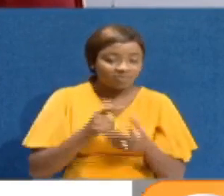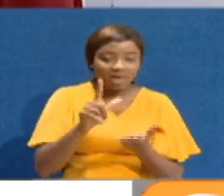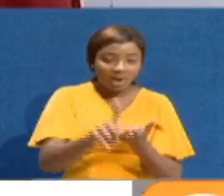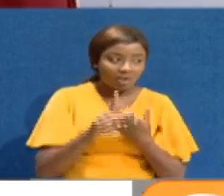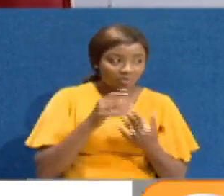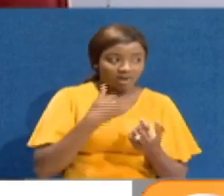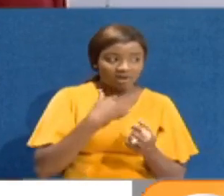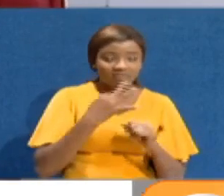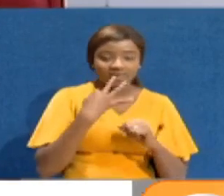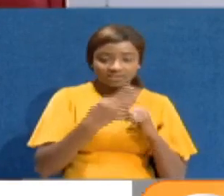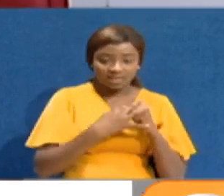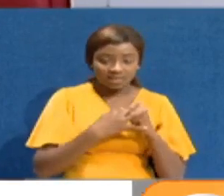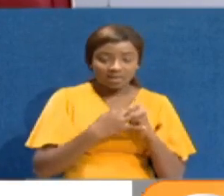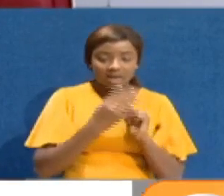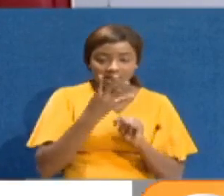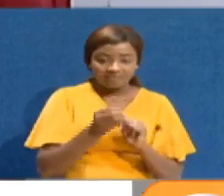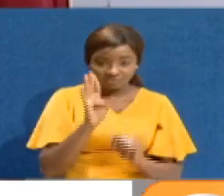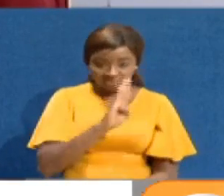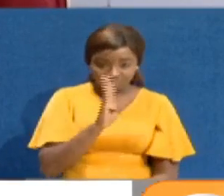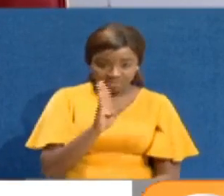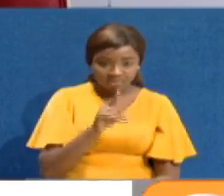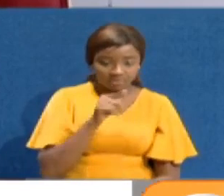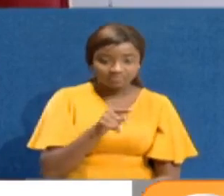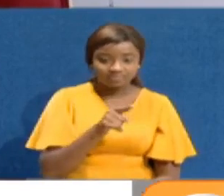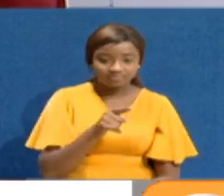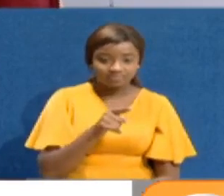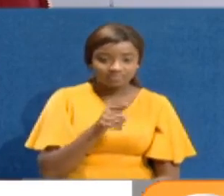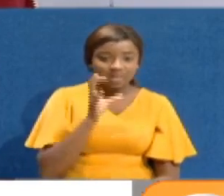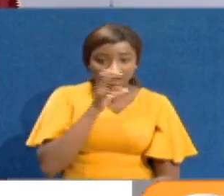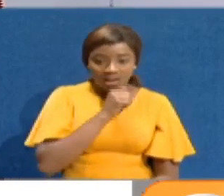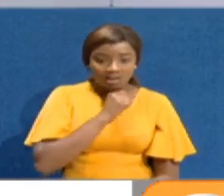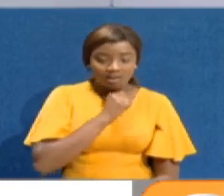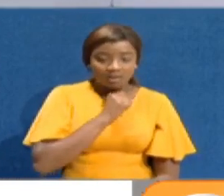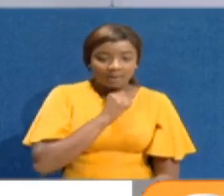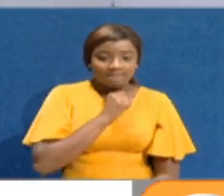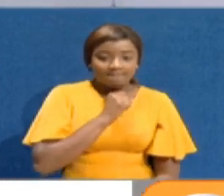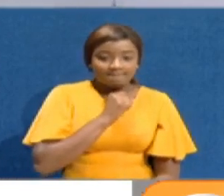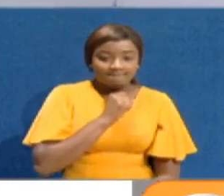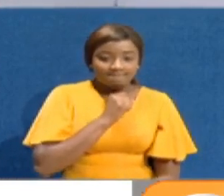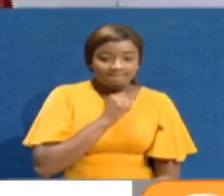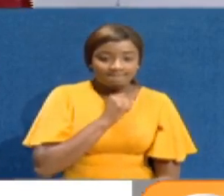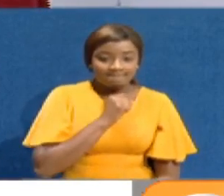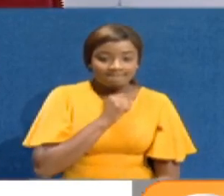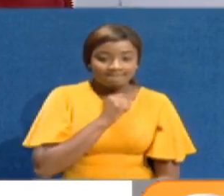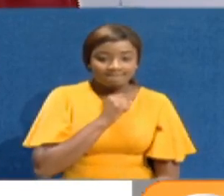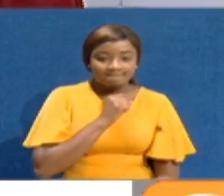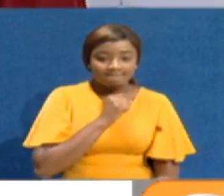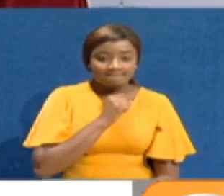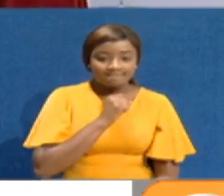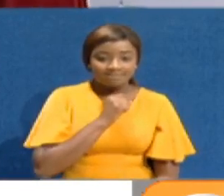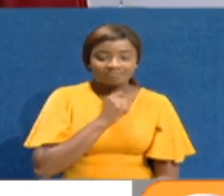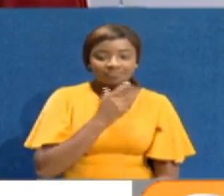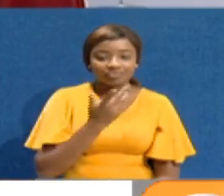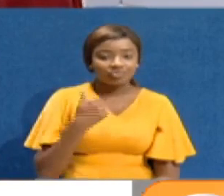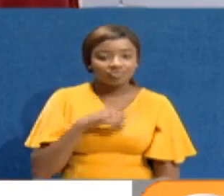have an 840 billion shillings deficit in our budget. And of course, this is the question we're